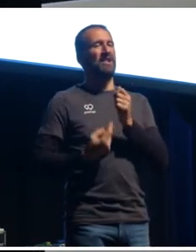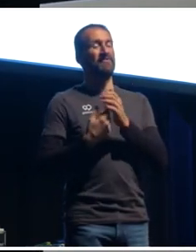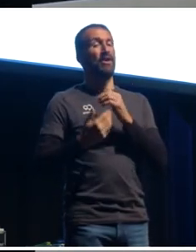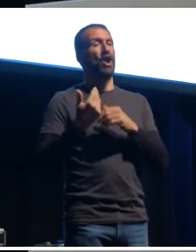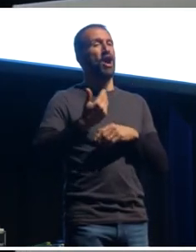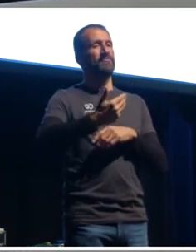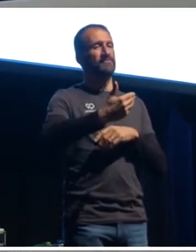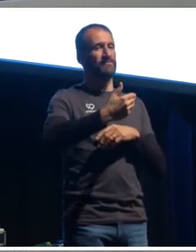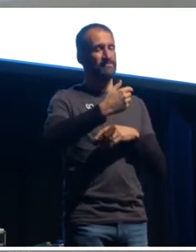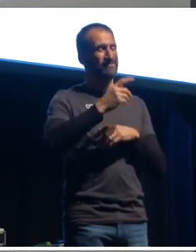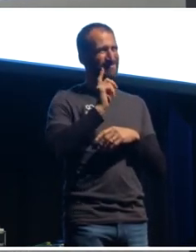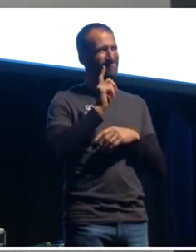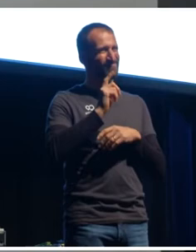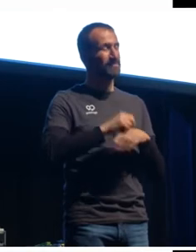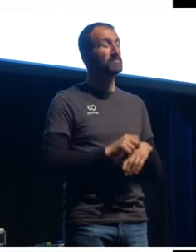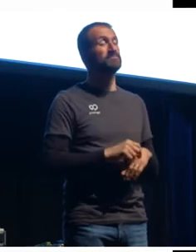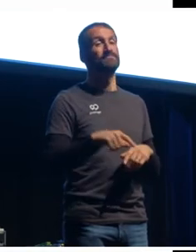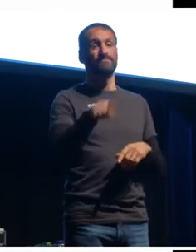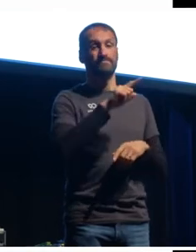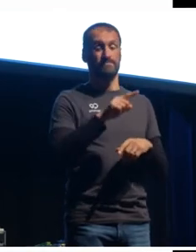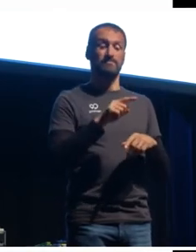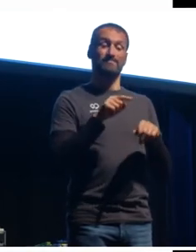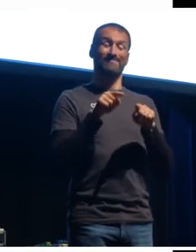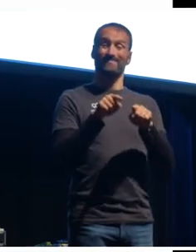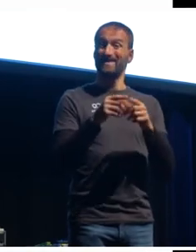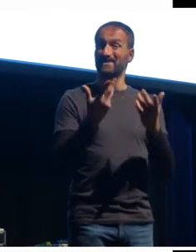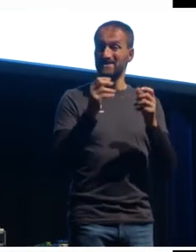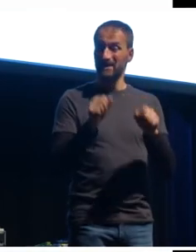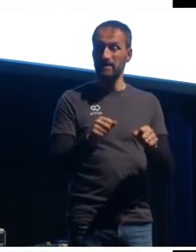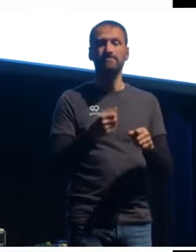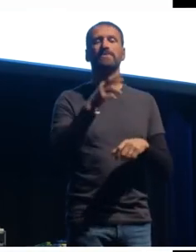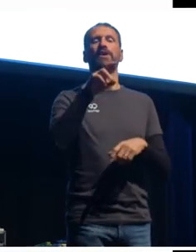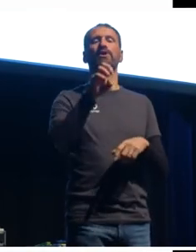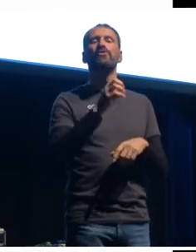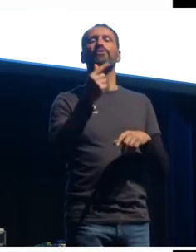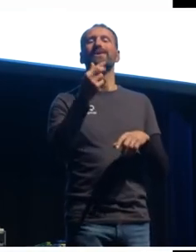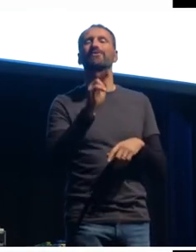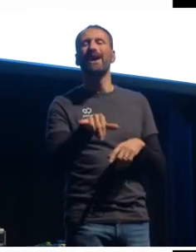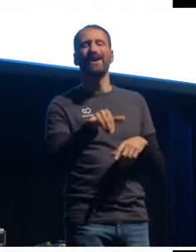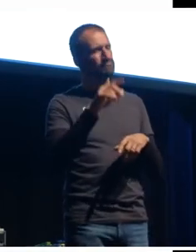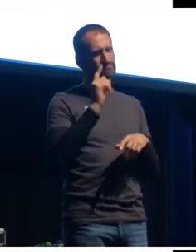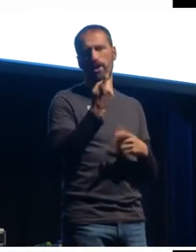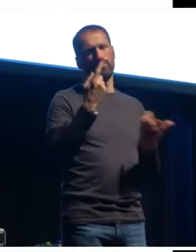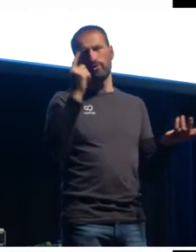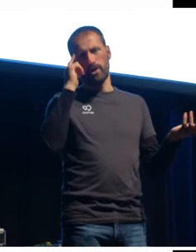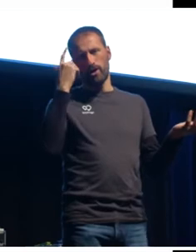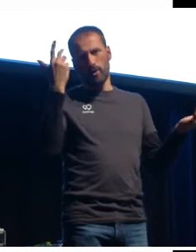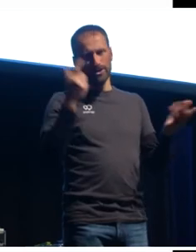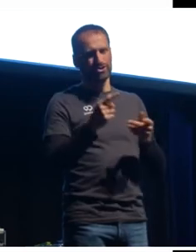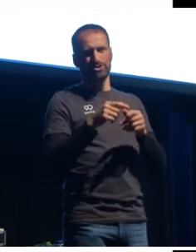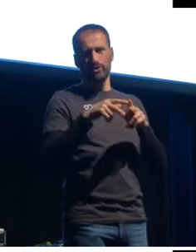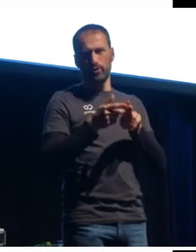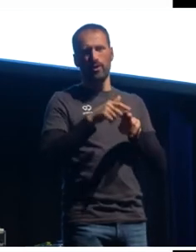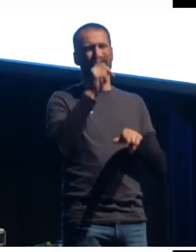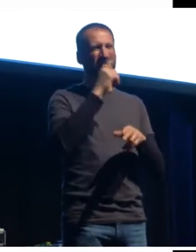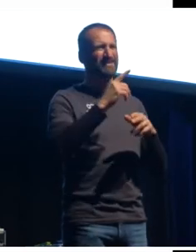one place. So for this, one thing that we can use is retries. That's like the next logical tools that you can use to deal with flaky